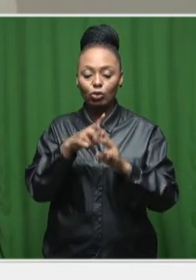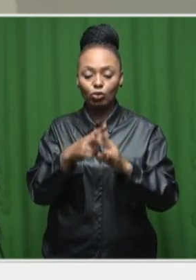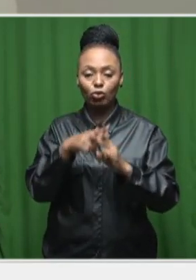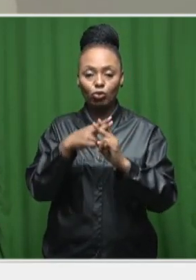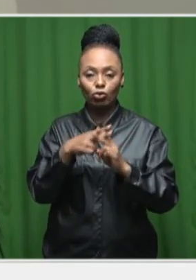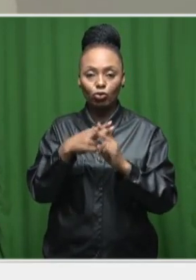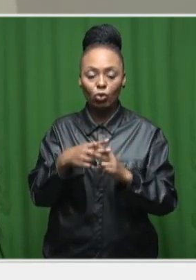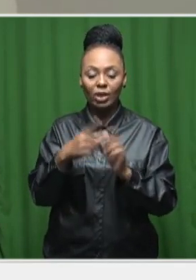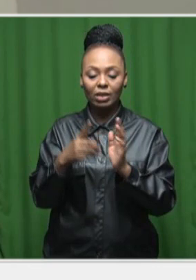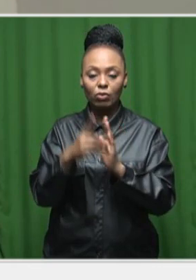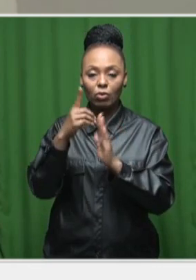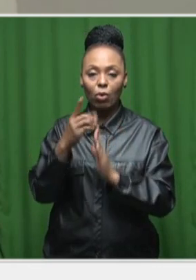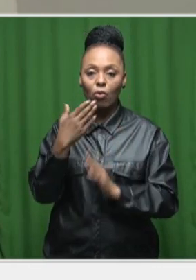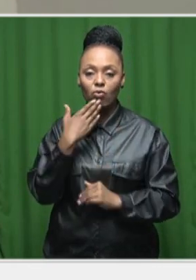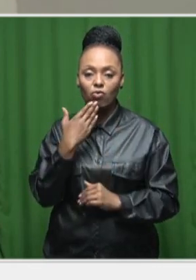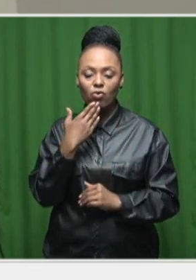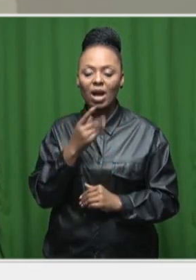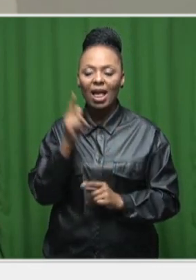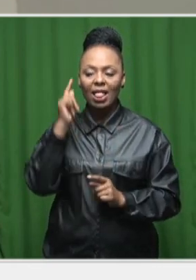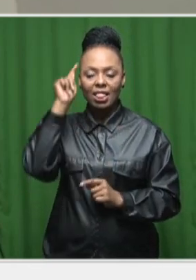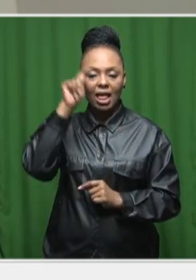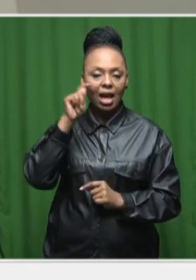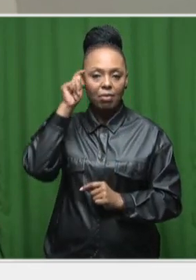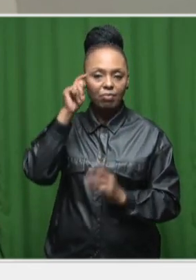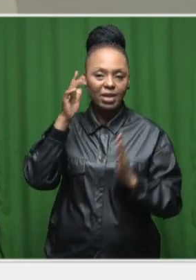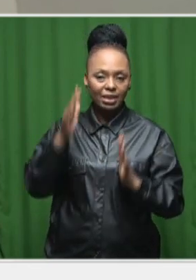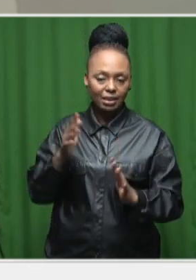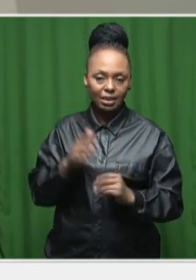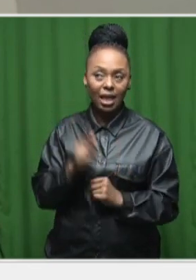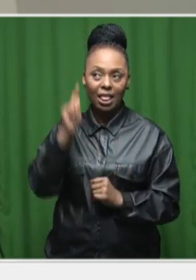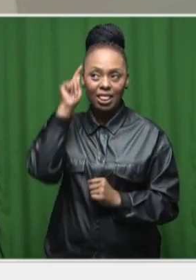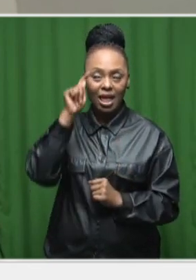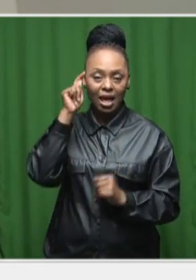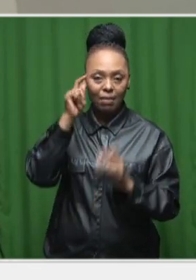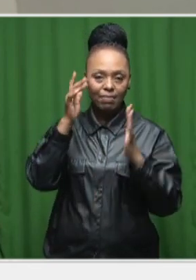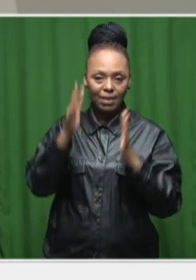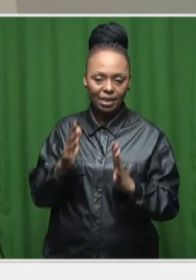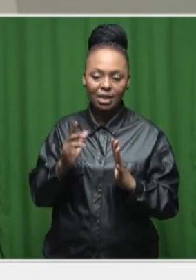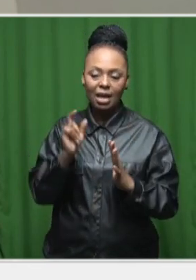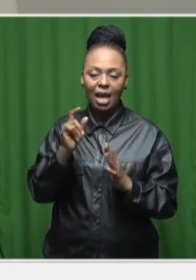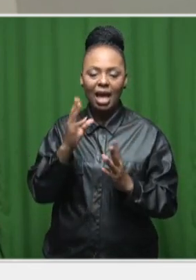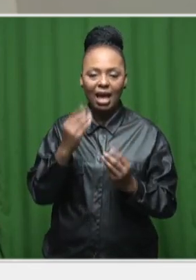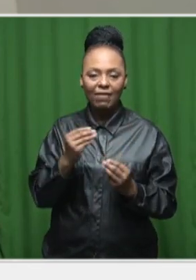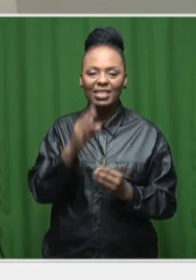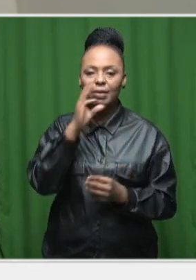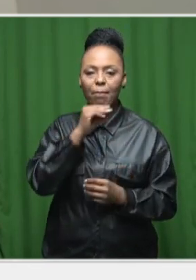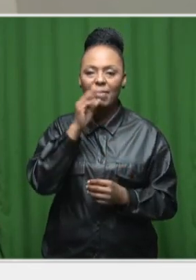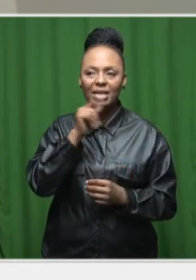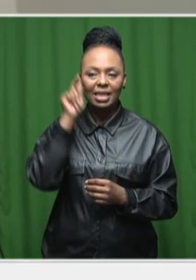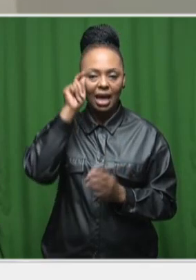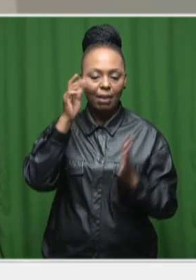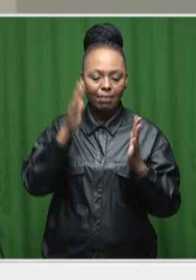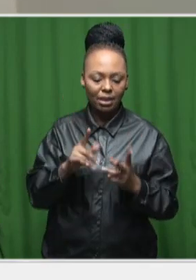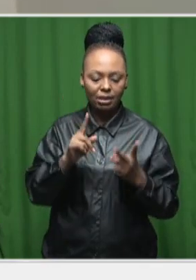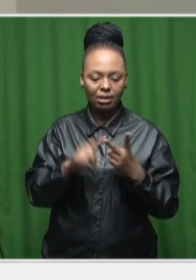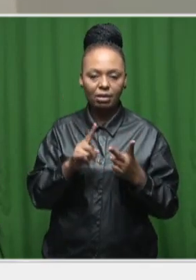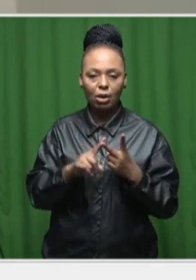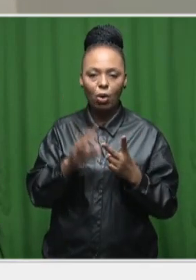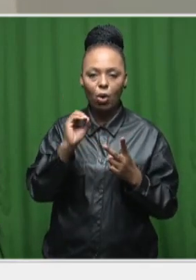by therapists. So we got a group of therapists together. So they're speech therapists, occupational